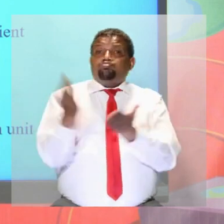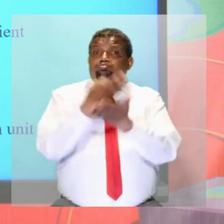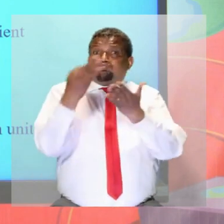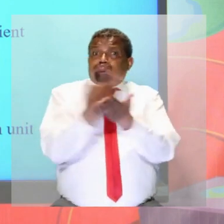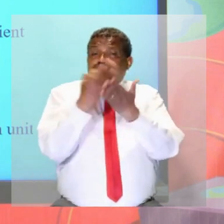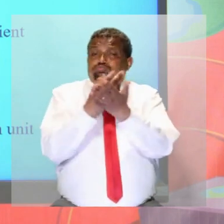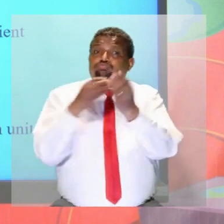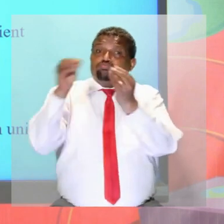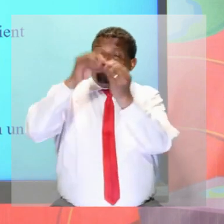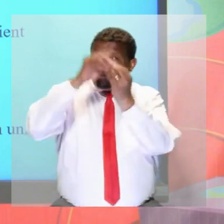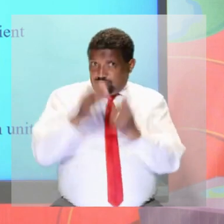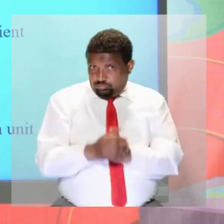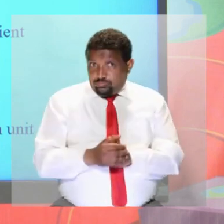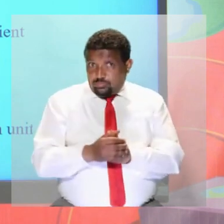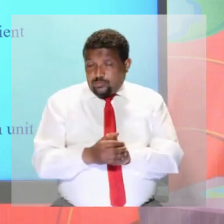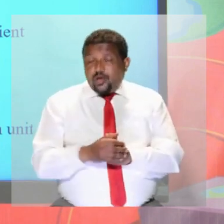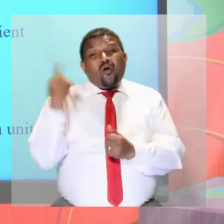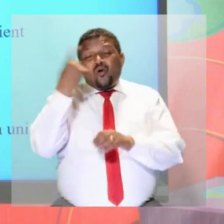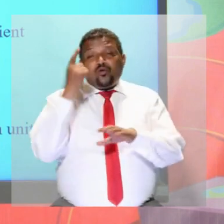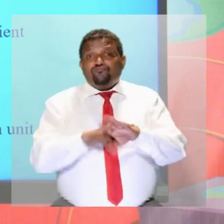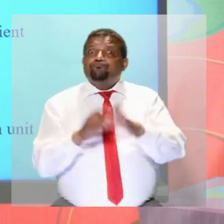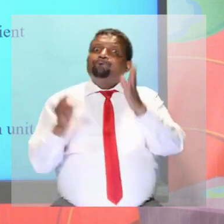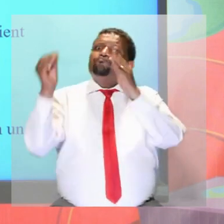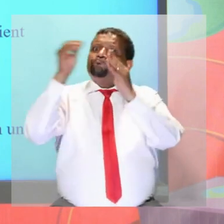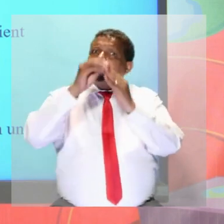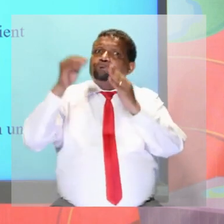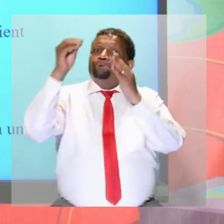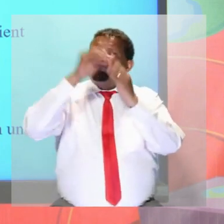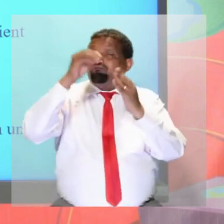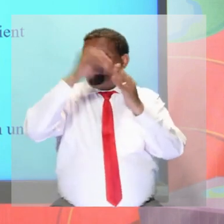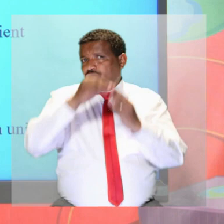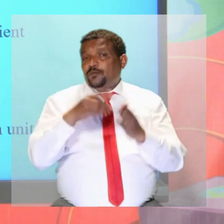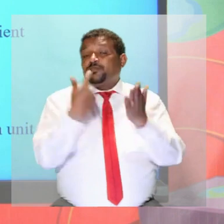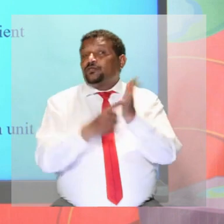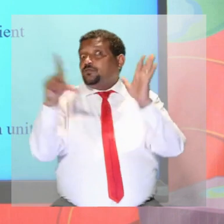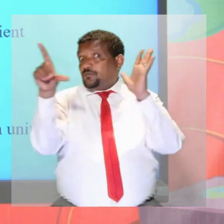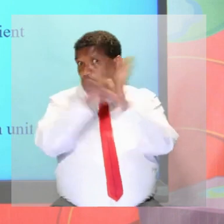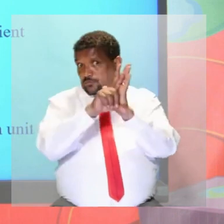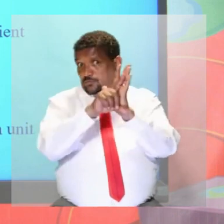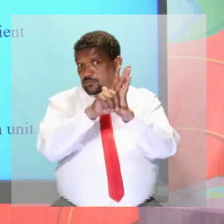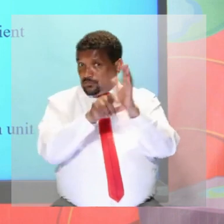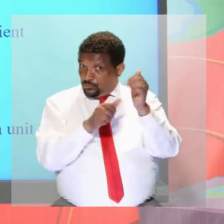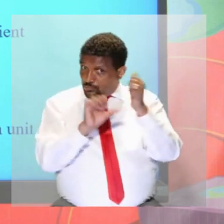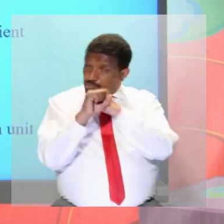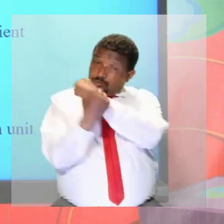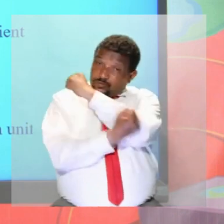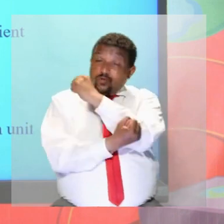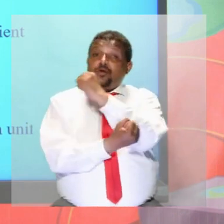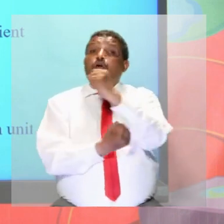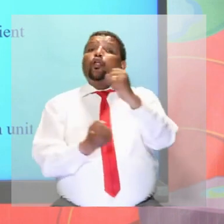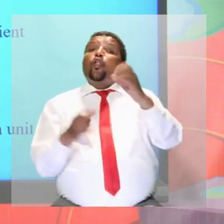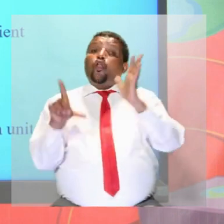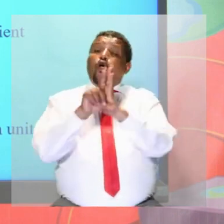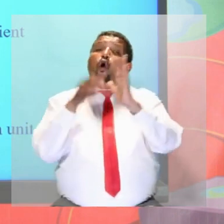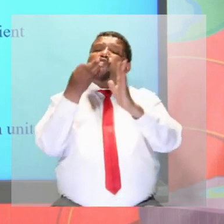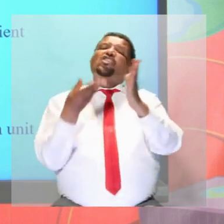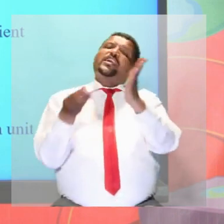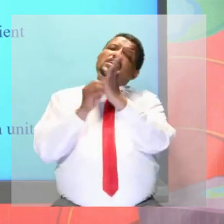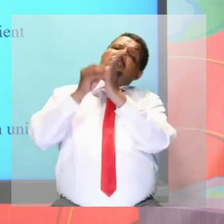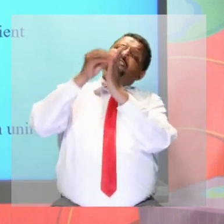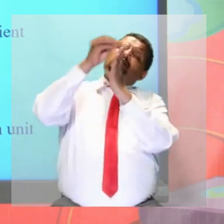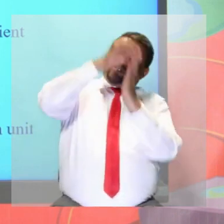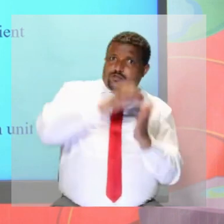commodity, the opportunity cost of a commodity will always increase. Due to this law, due to the law of increasing opportunity